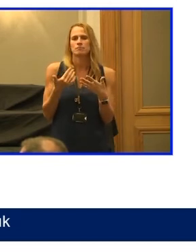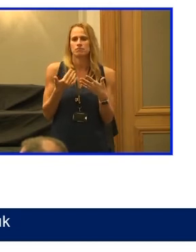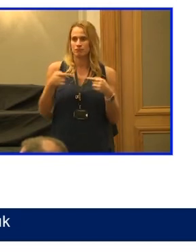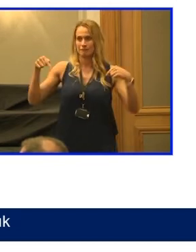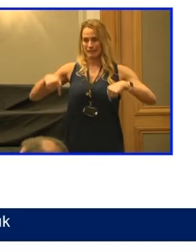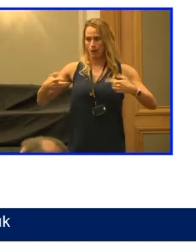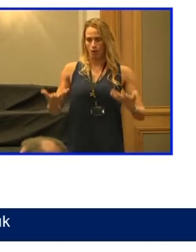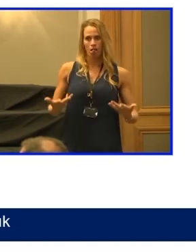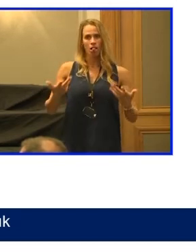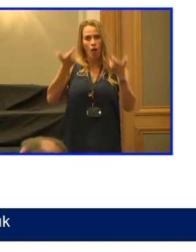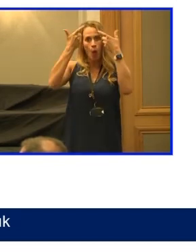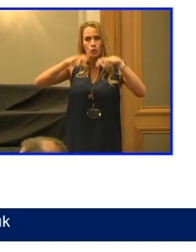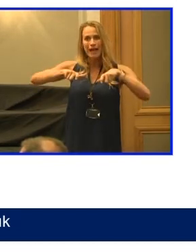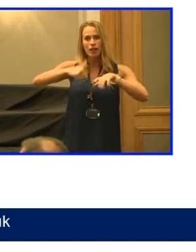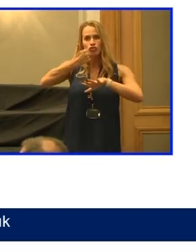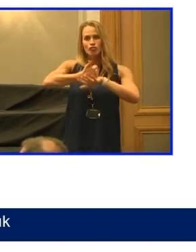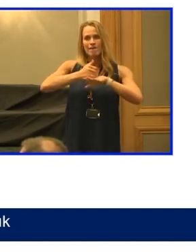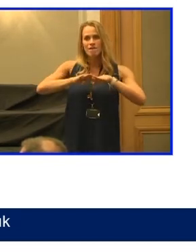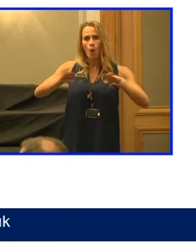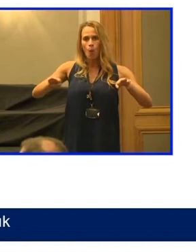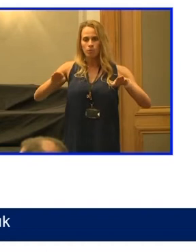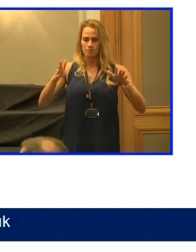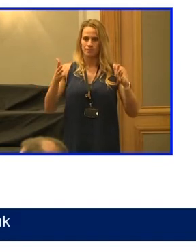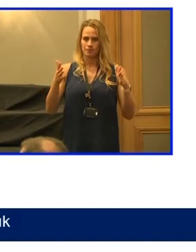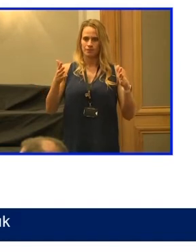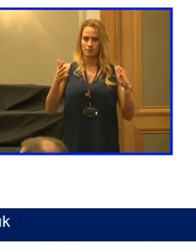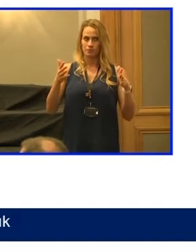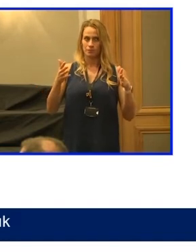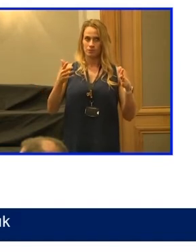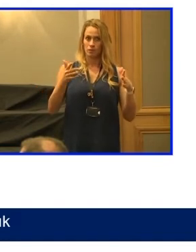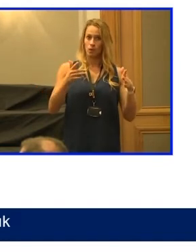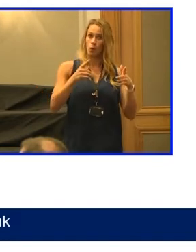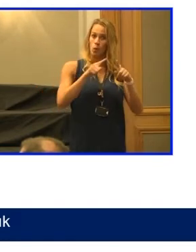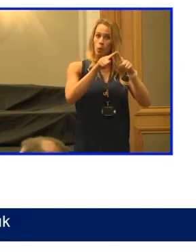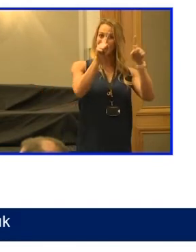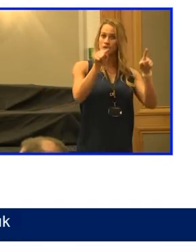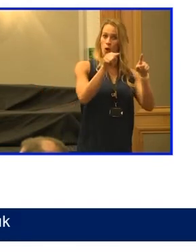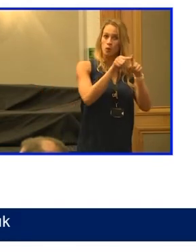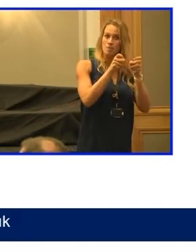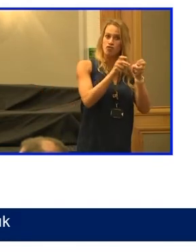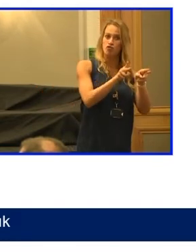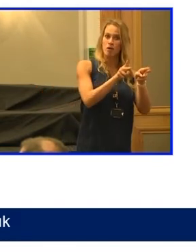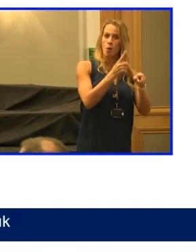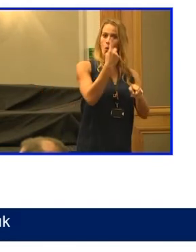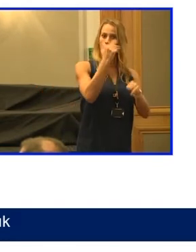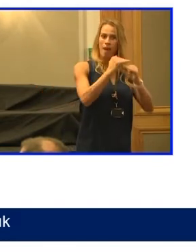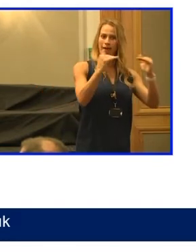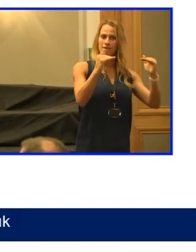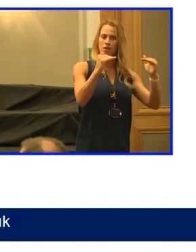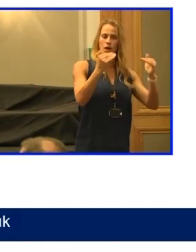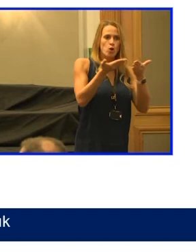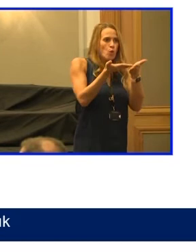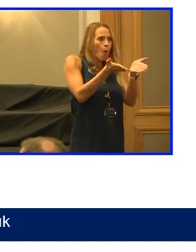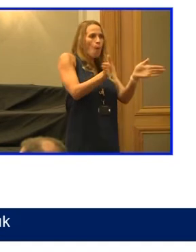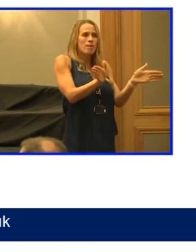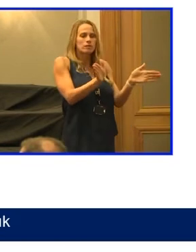okay? Windows is one layer, one level. And then when you open the program, it's still one level, it's ground access.